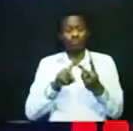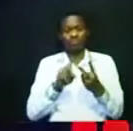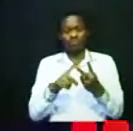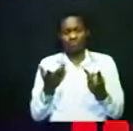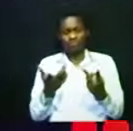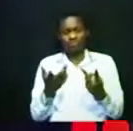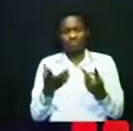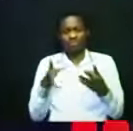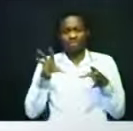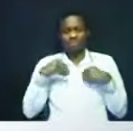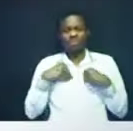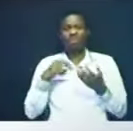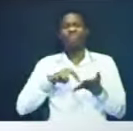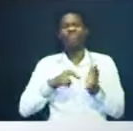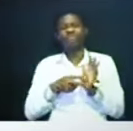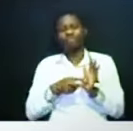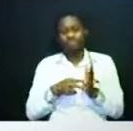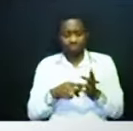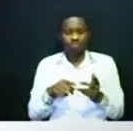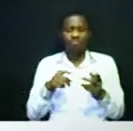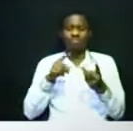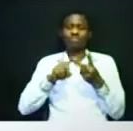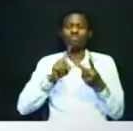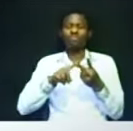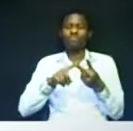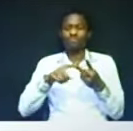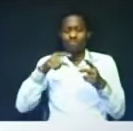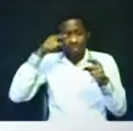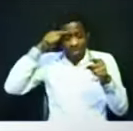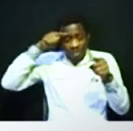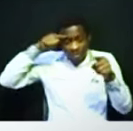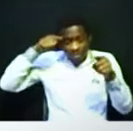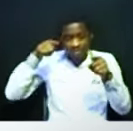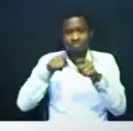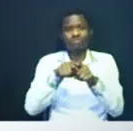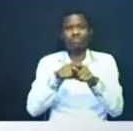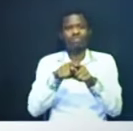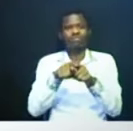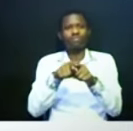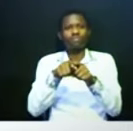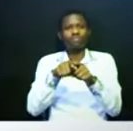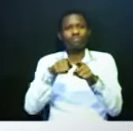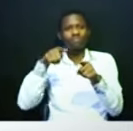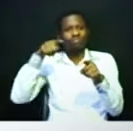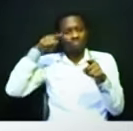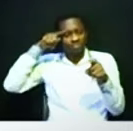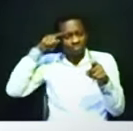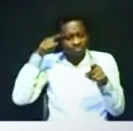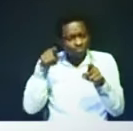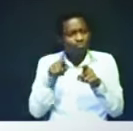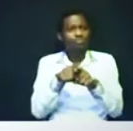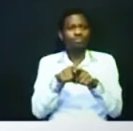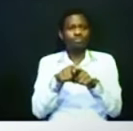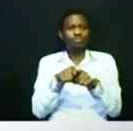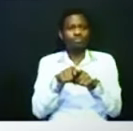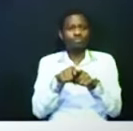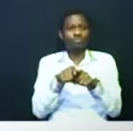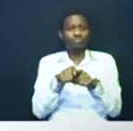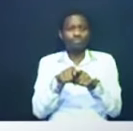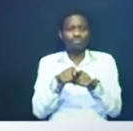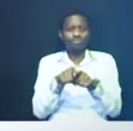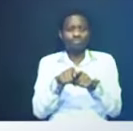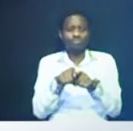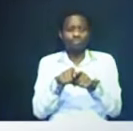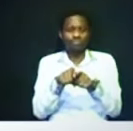we also mean to agree. To consent to. Or to